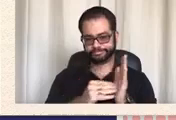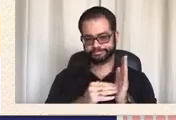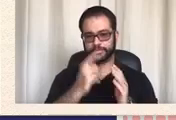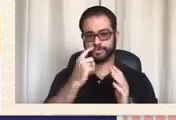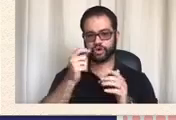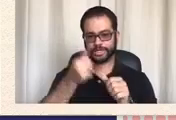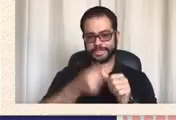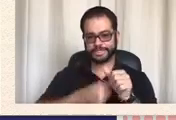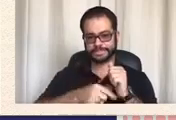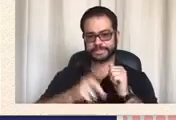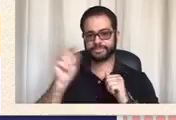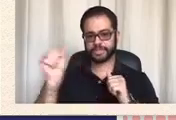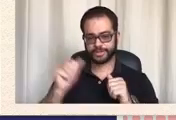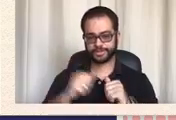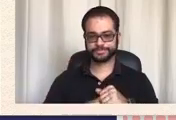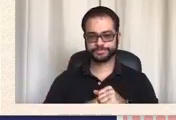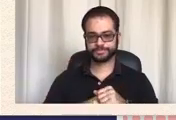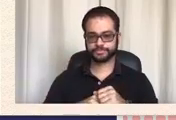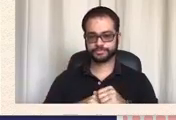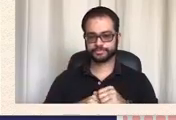at